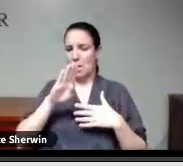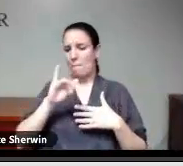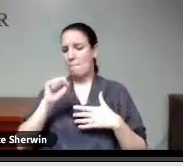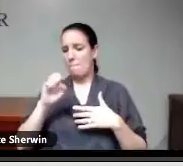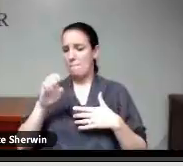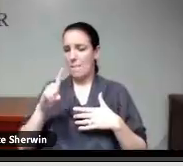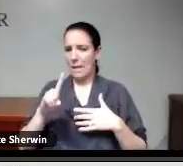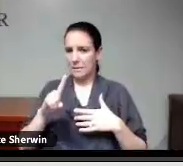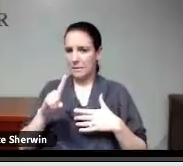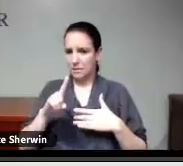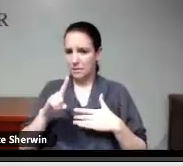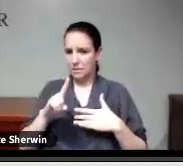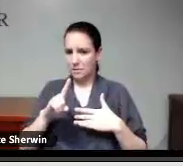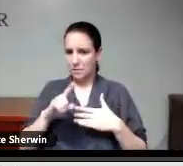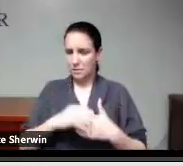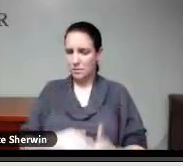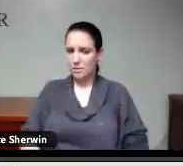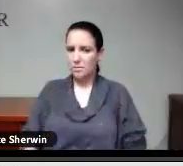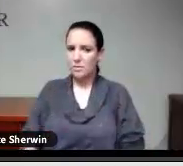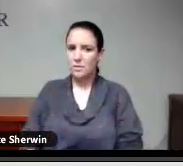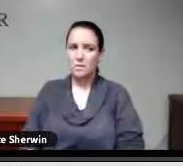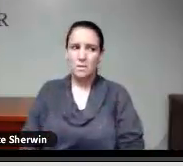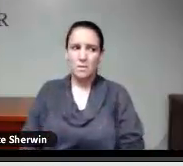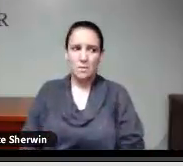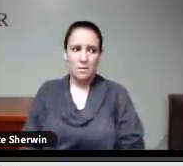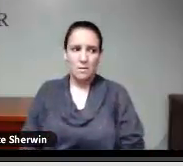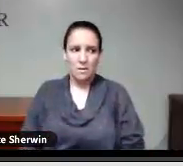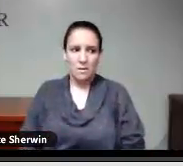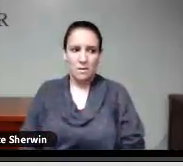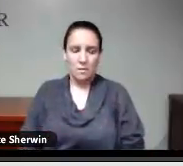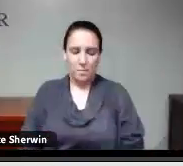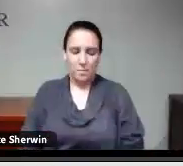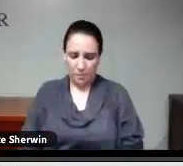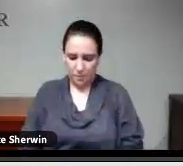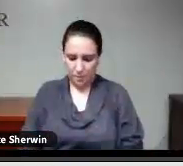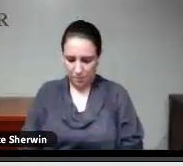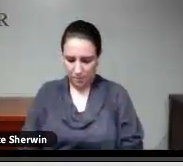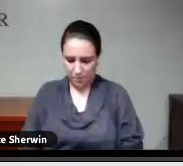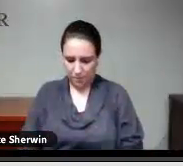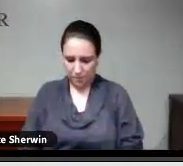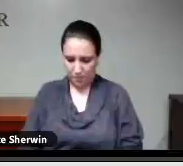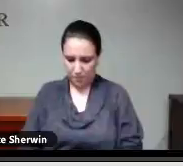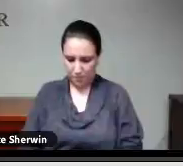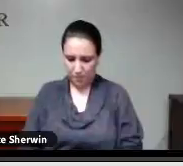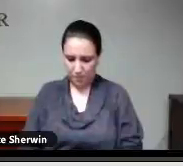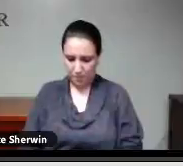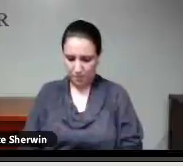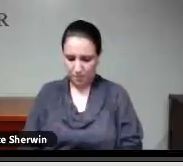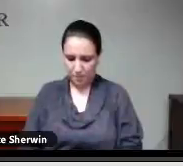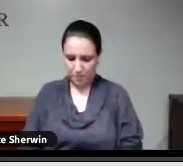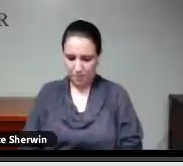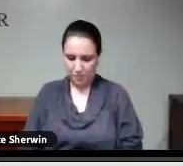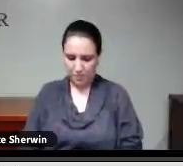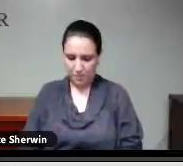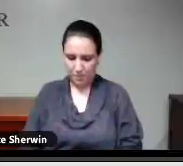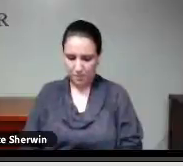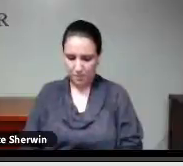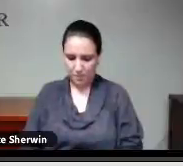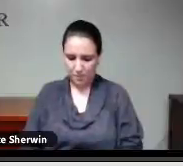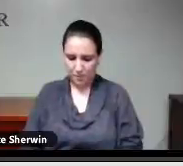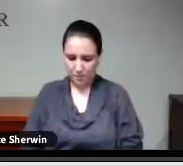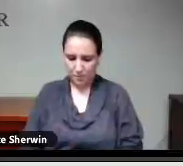as we are going through our decision-making processes? To what extent is our diversity awareness and